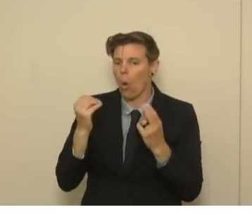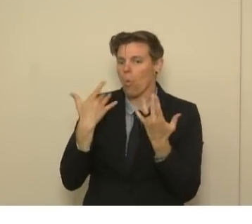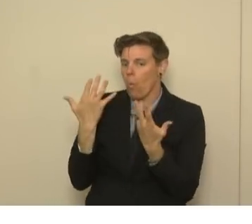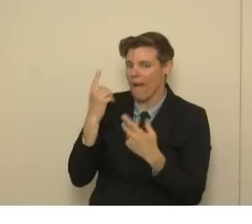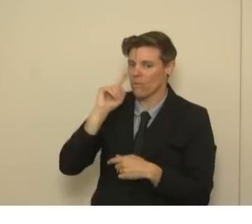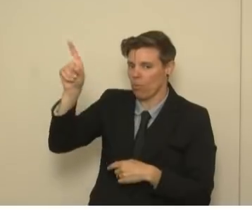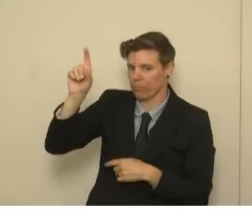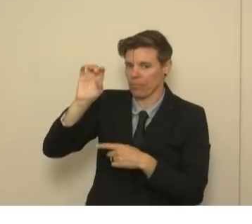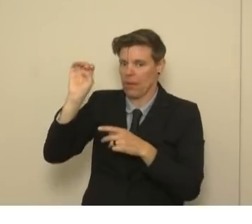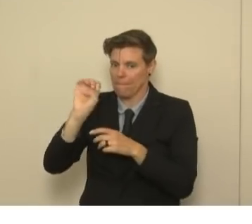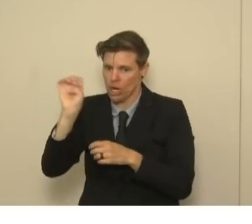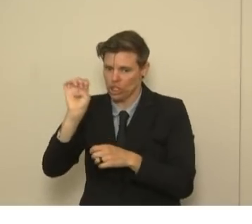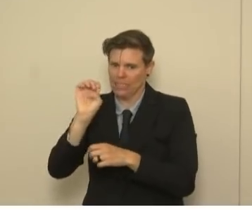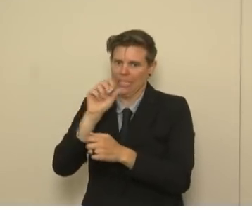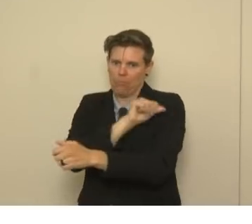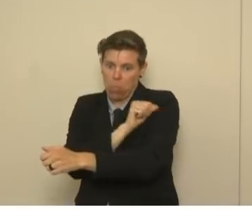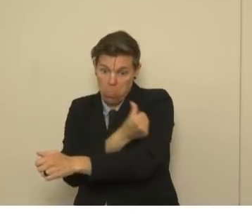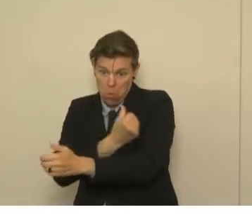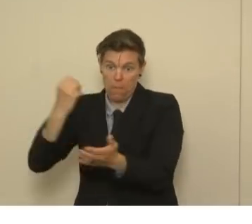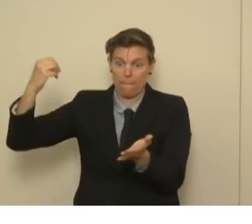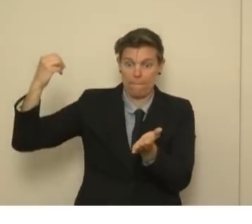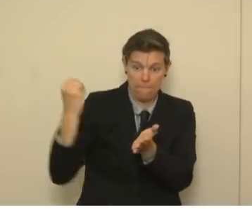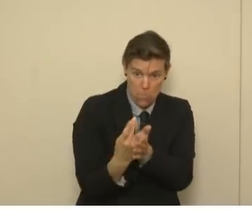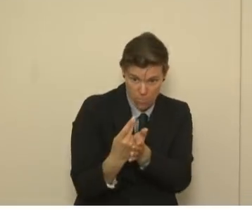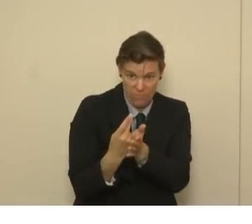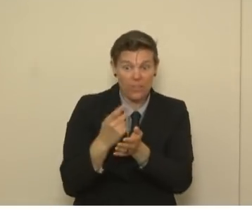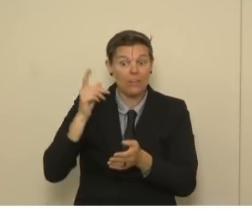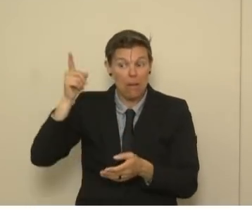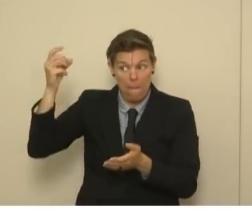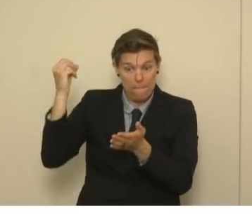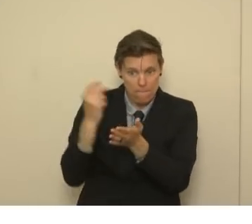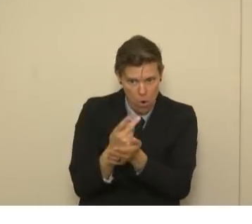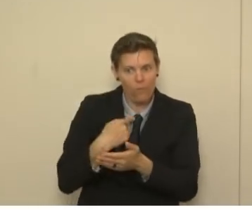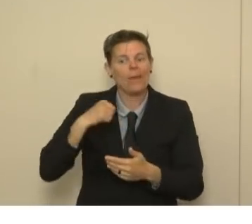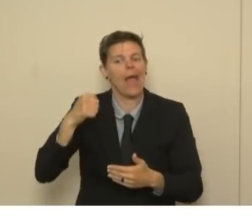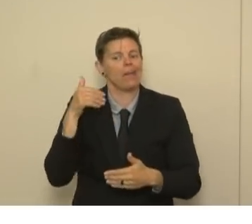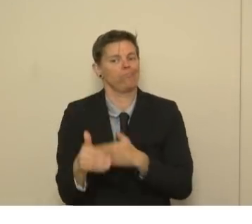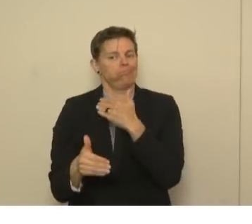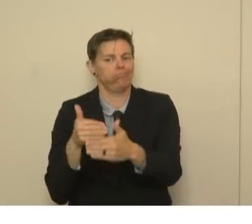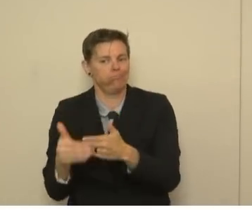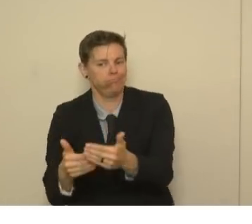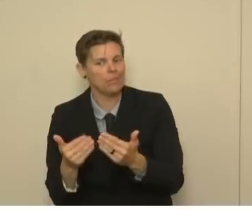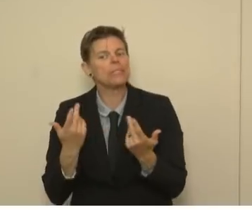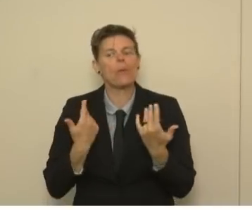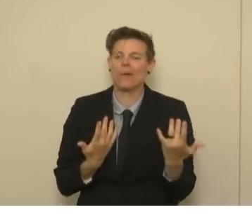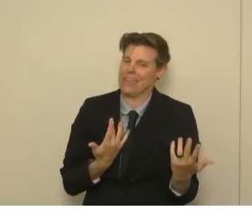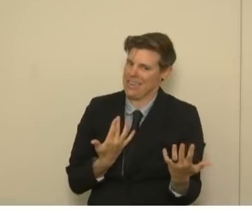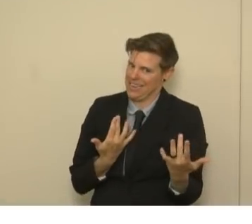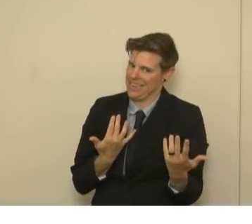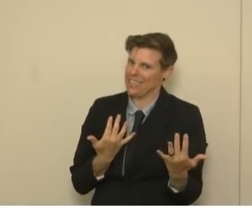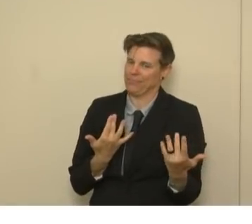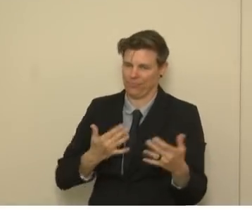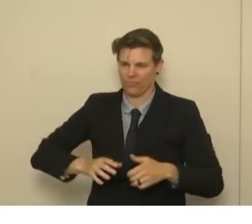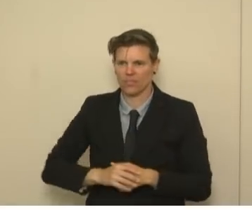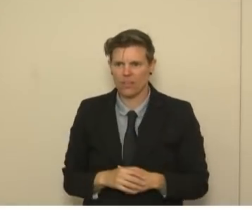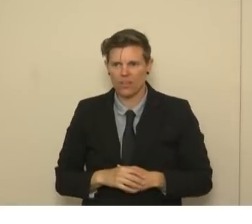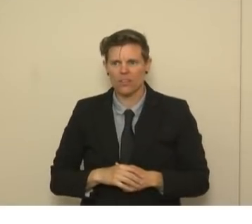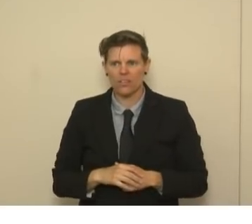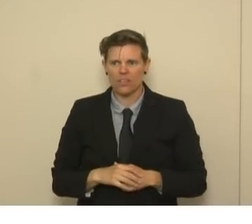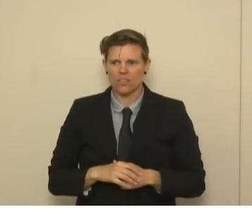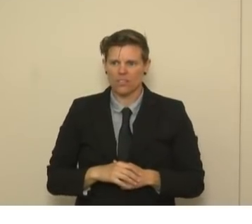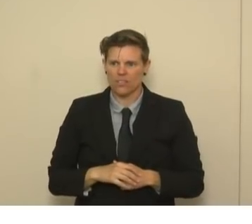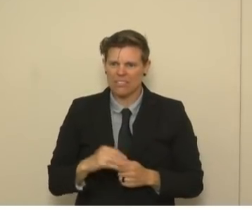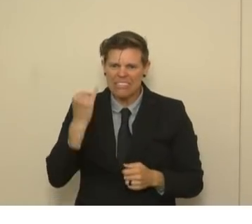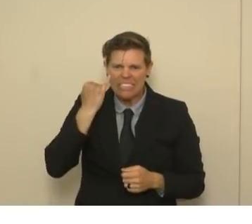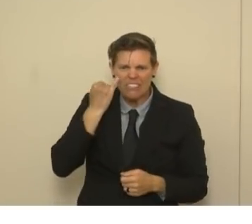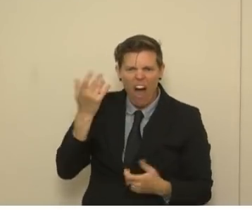and final approval will probably be very close to that as well. So I just wanted you to know, if you were thinking, why do other countries have a vaccine